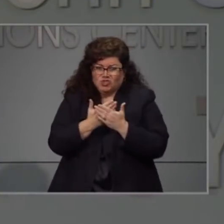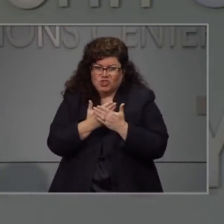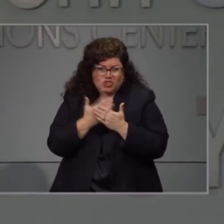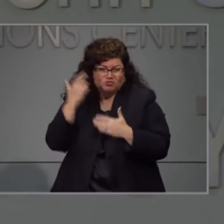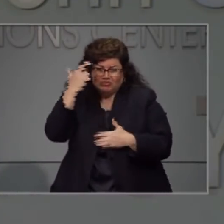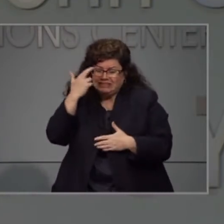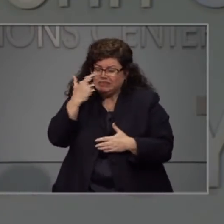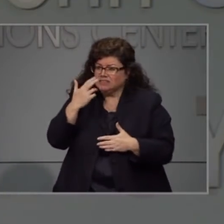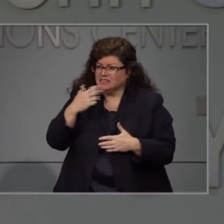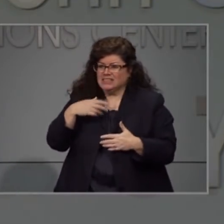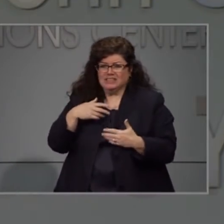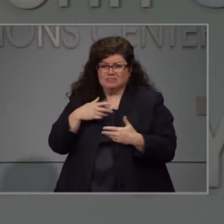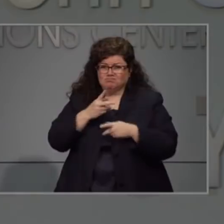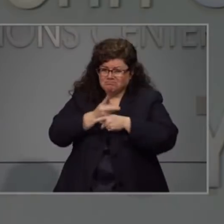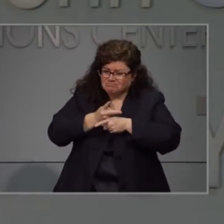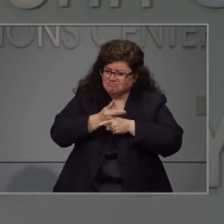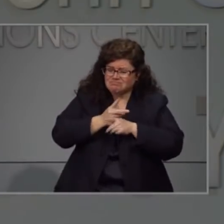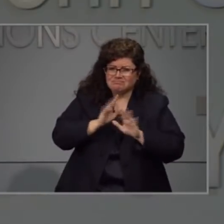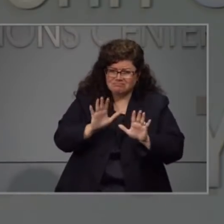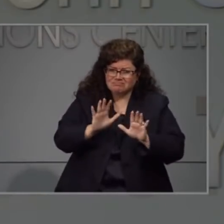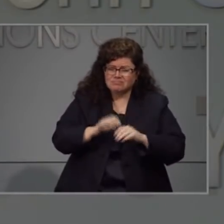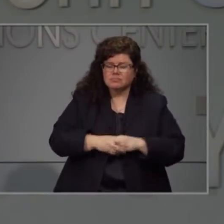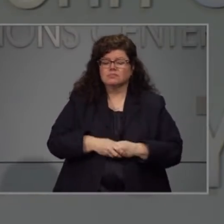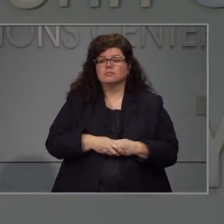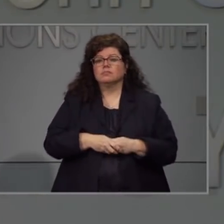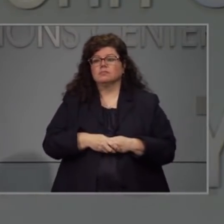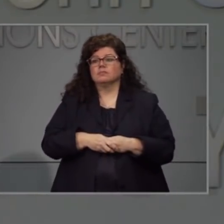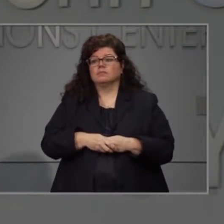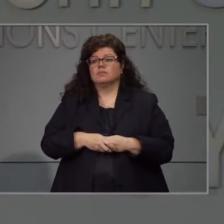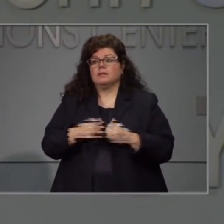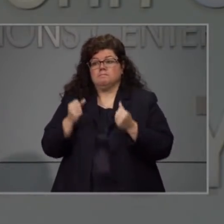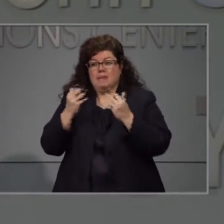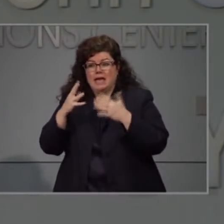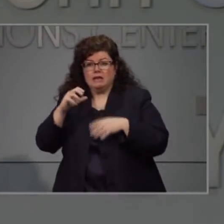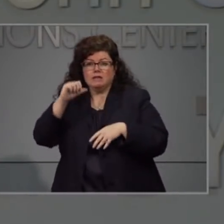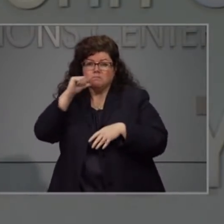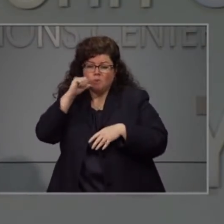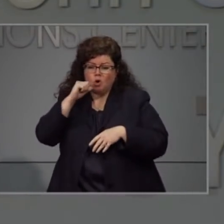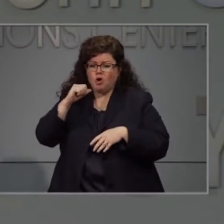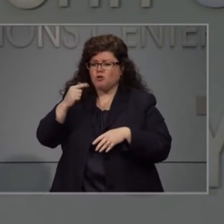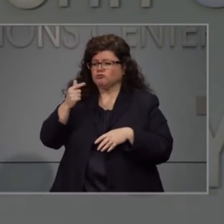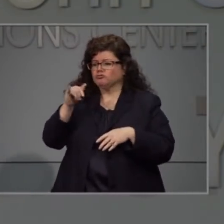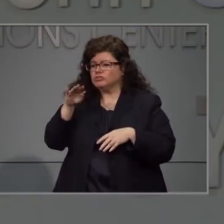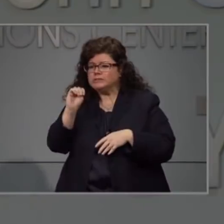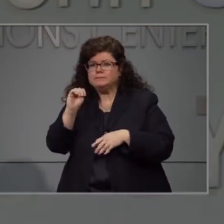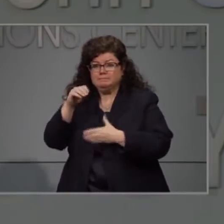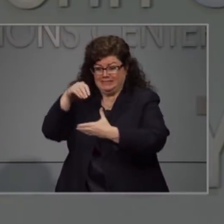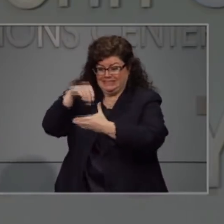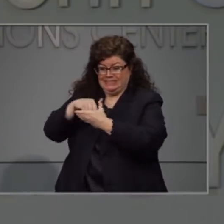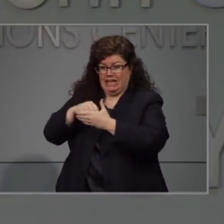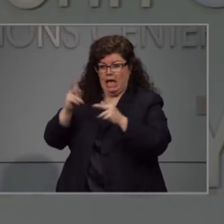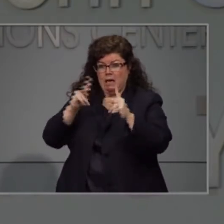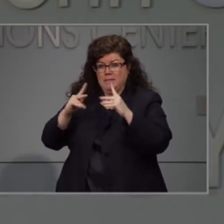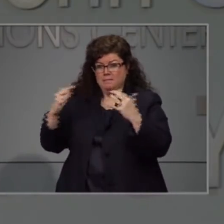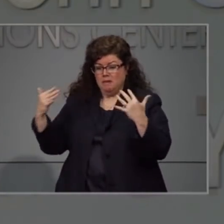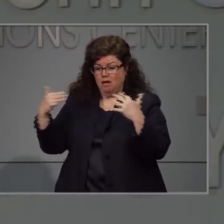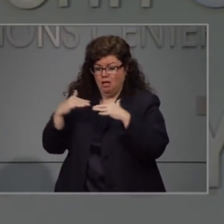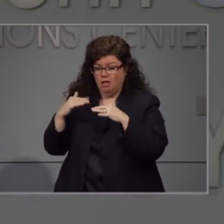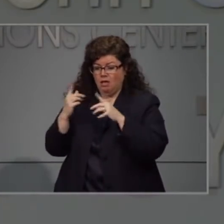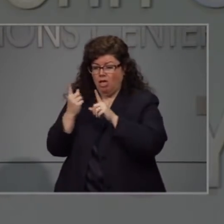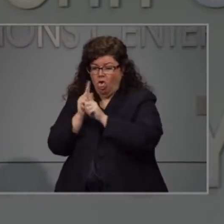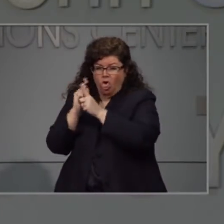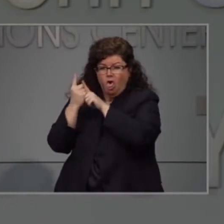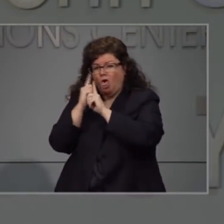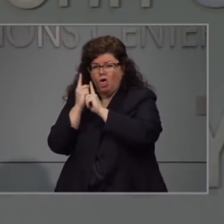move, but we know that in many of these places that are indoors and people close to each other